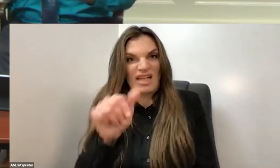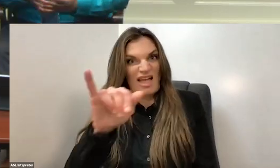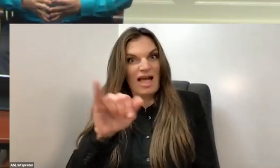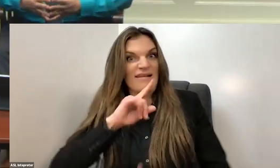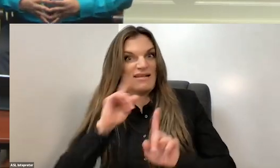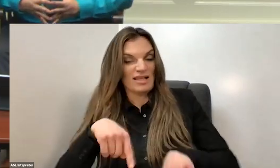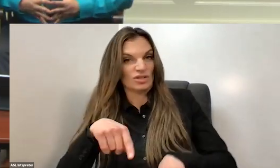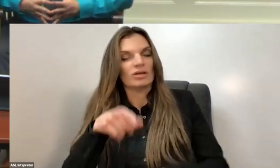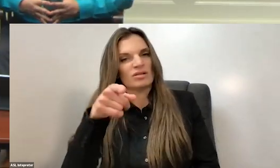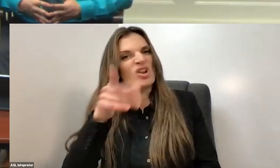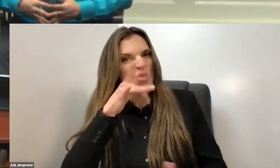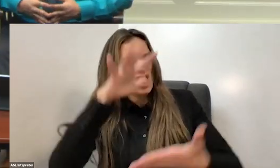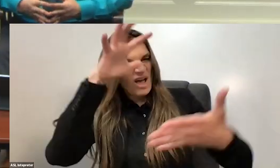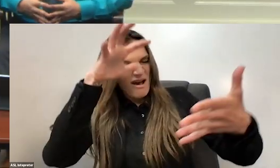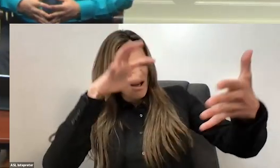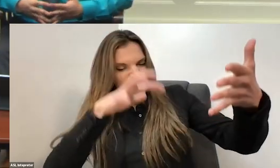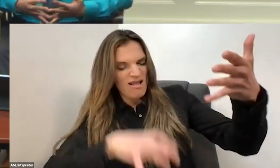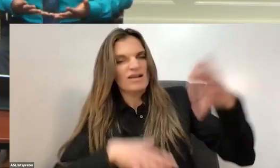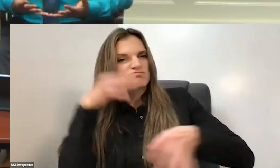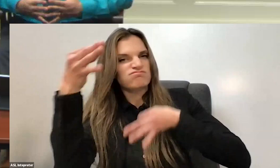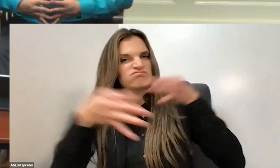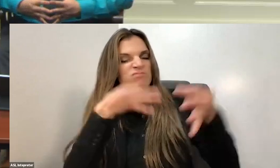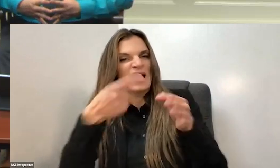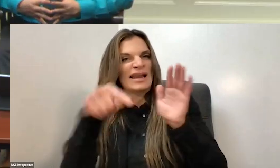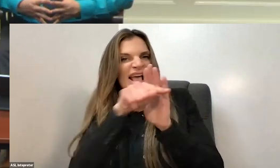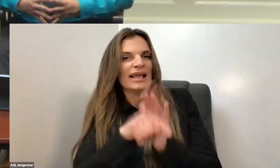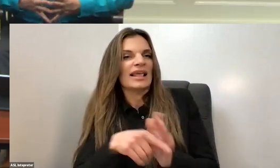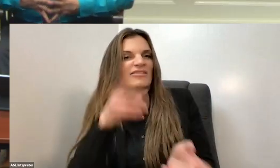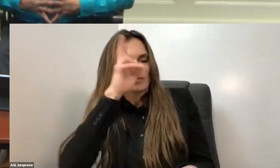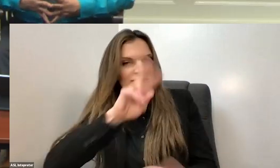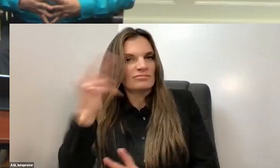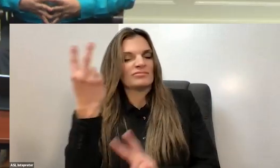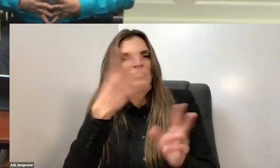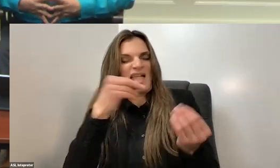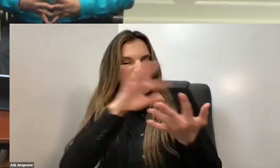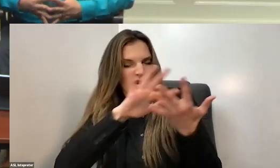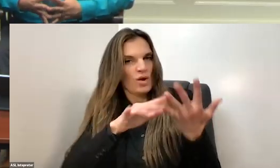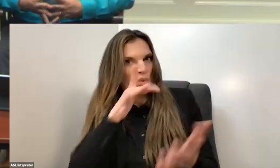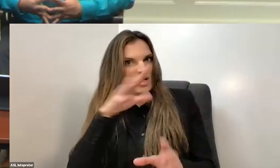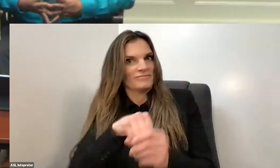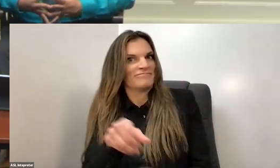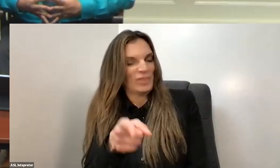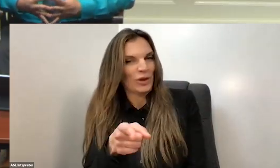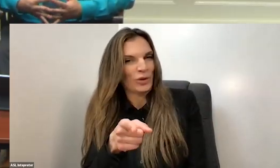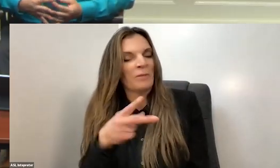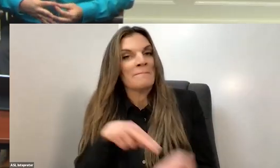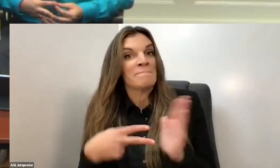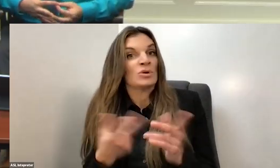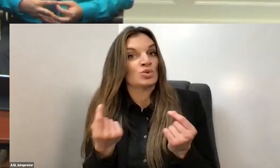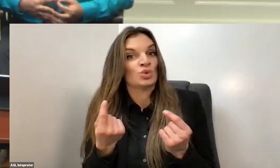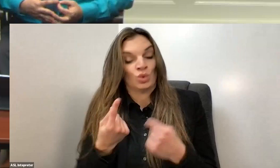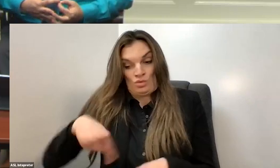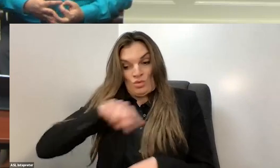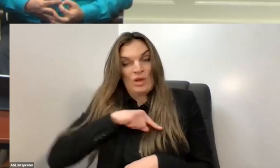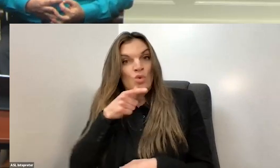now. And so it's up to us to stay involved in that conversation early and often